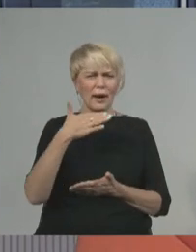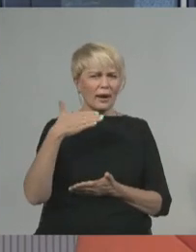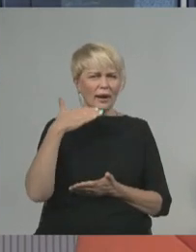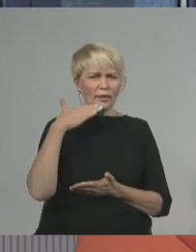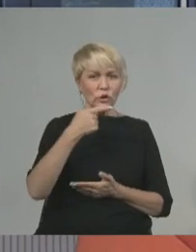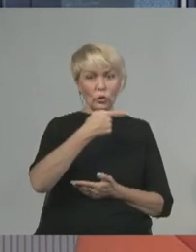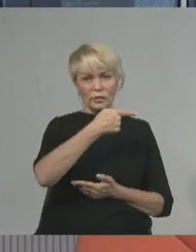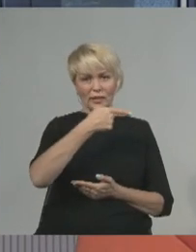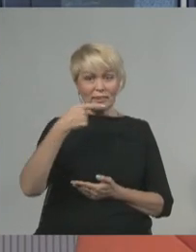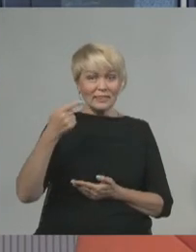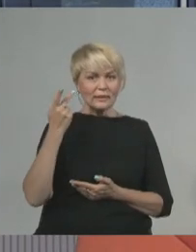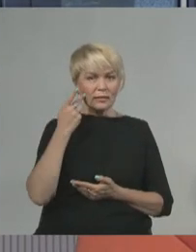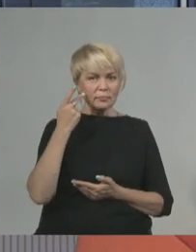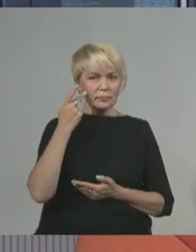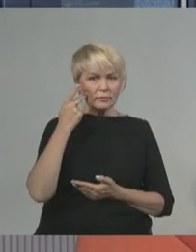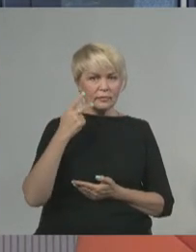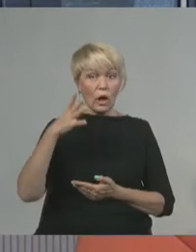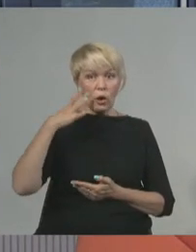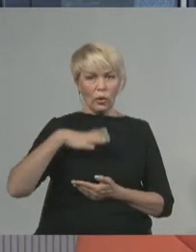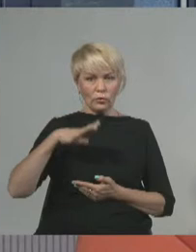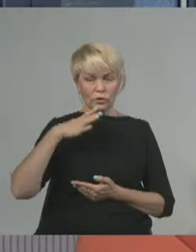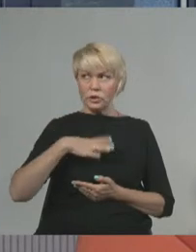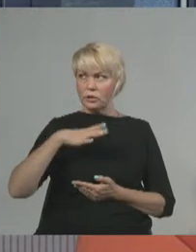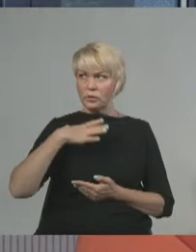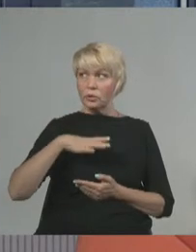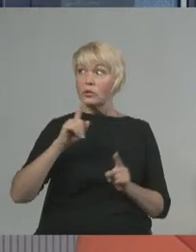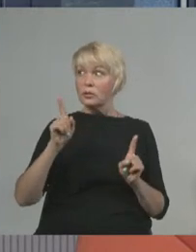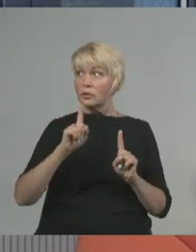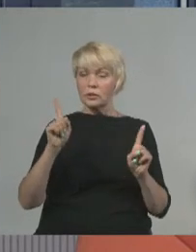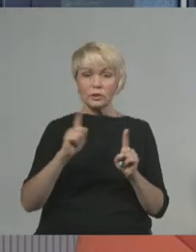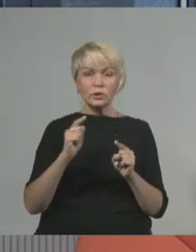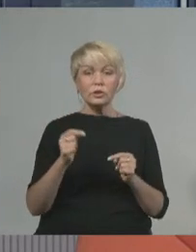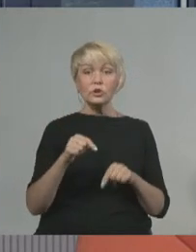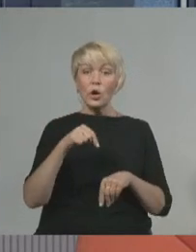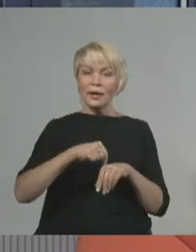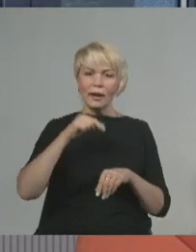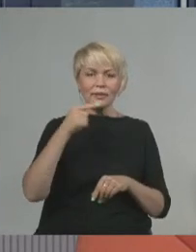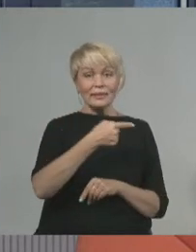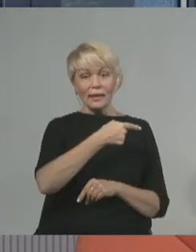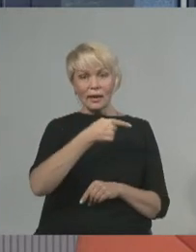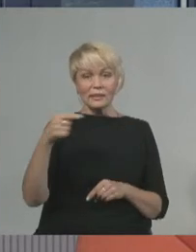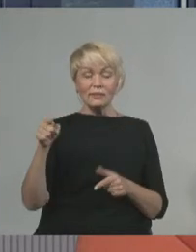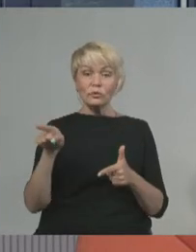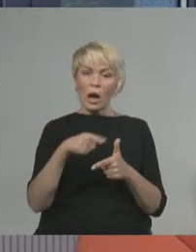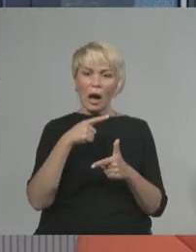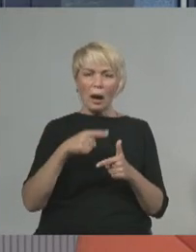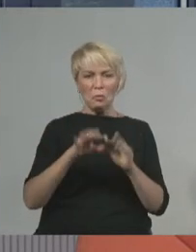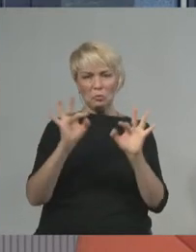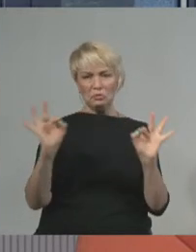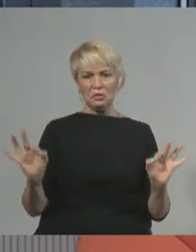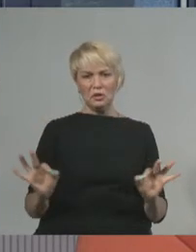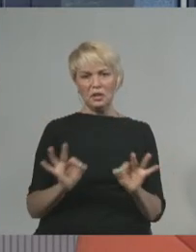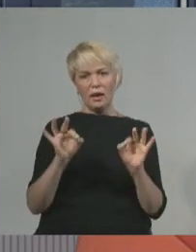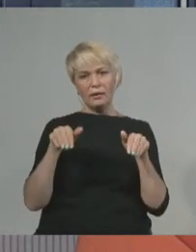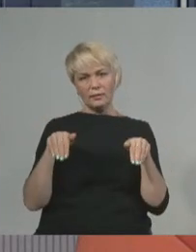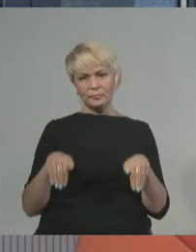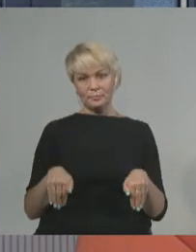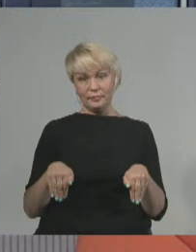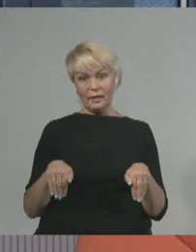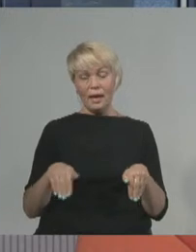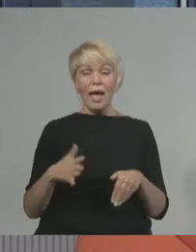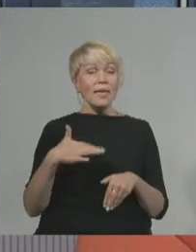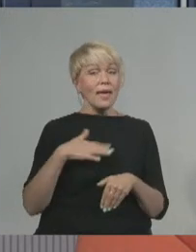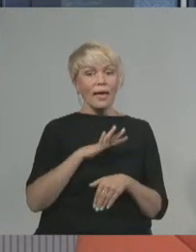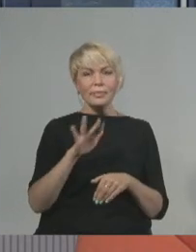to something that i write i don't you know i don't write what i do to please people or please